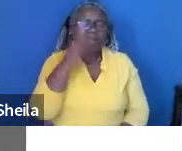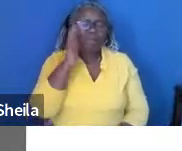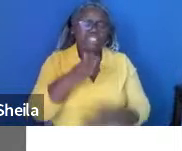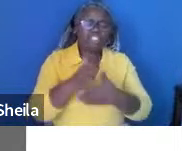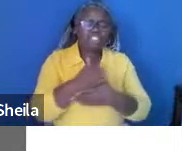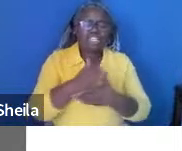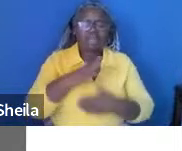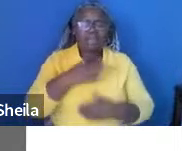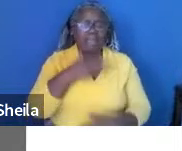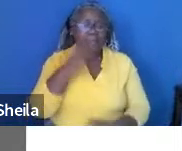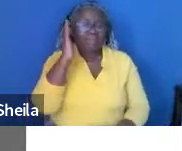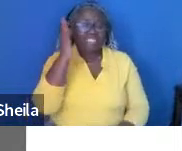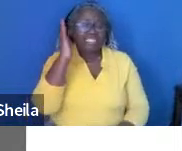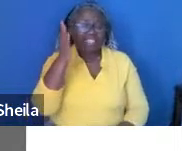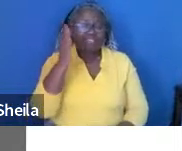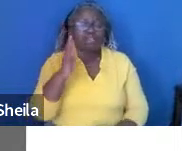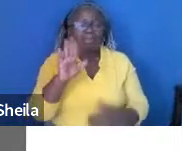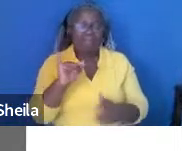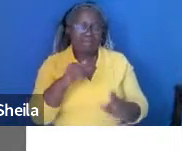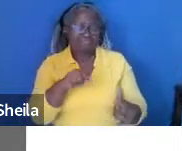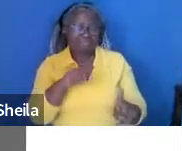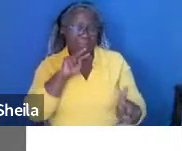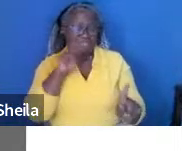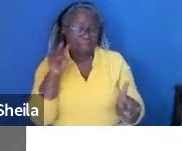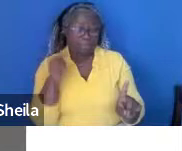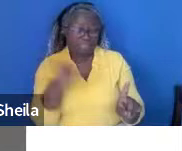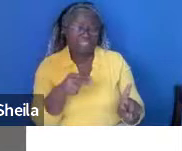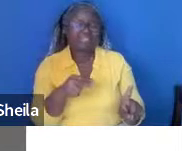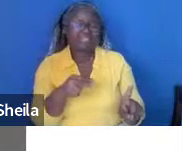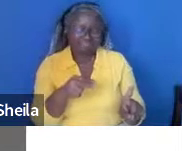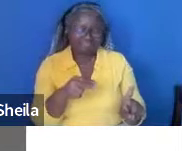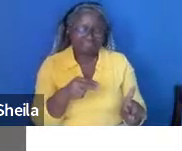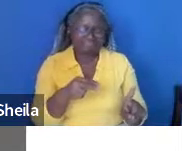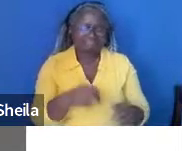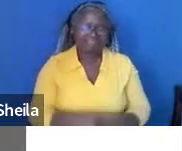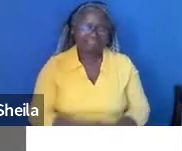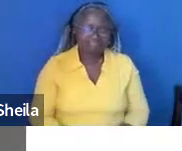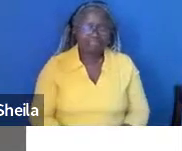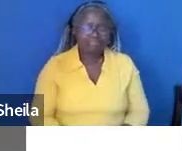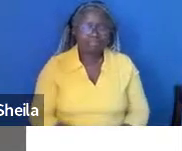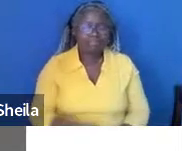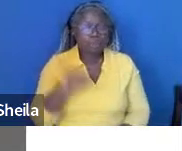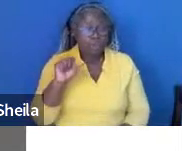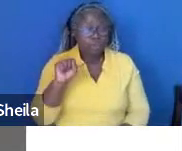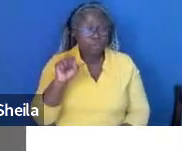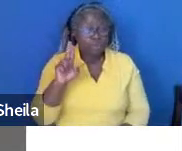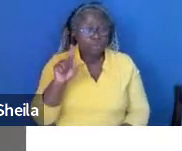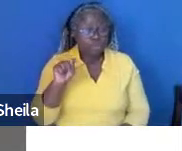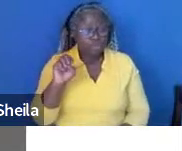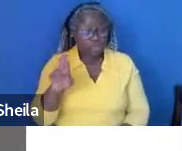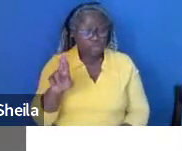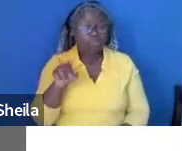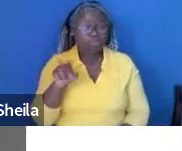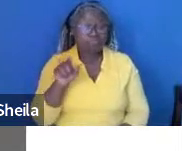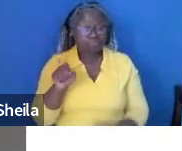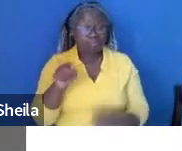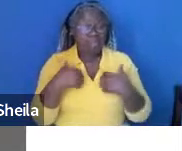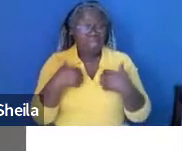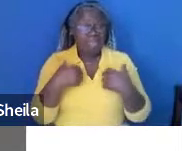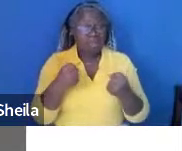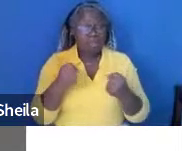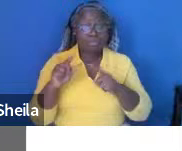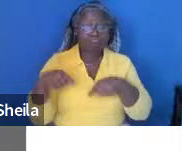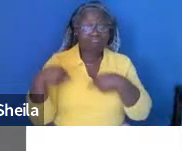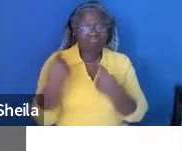To share just a little bit with you, Sutter Health has been on a journey for the past 12 years in getting all of our